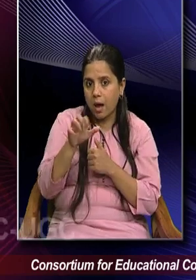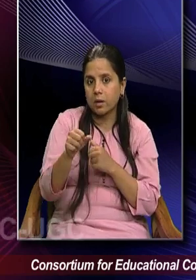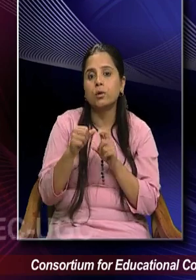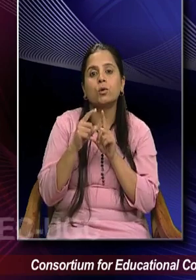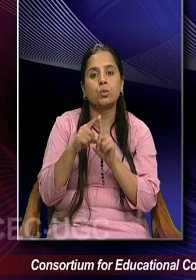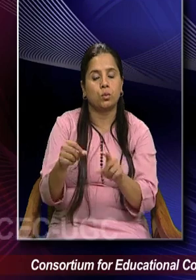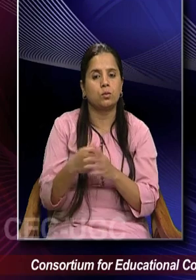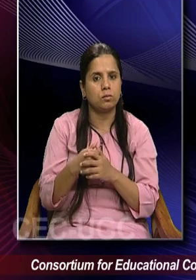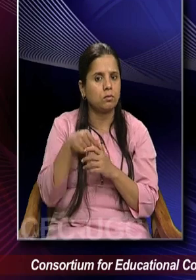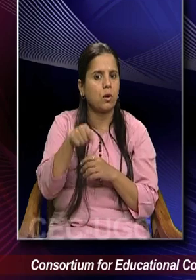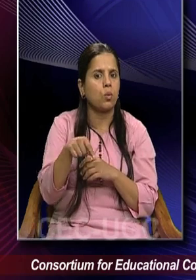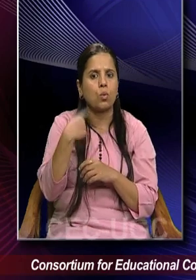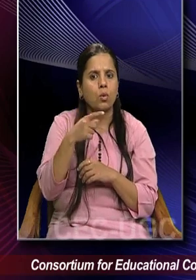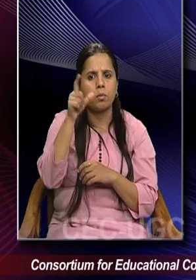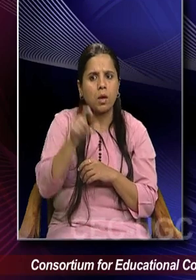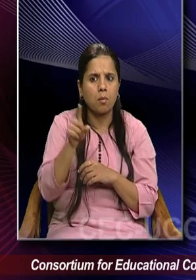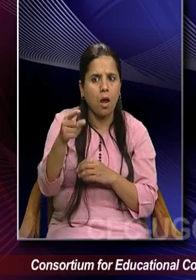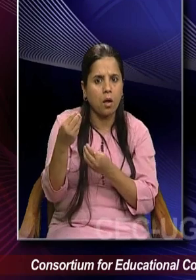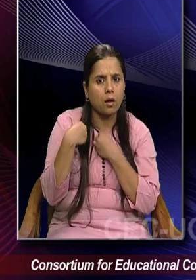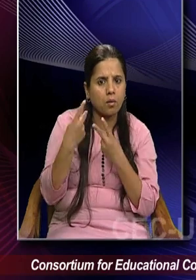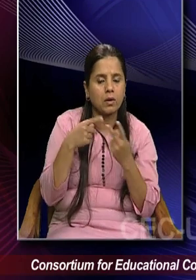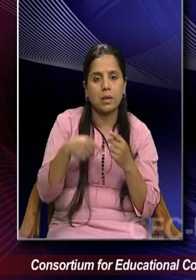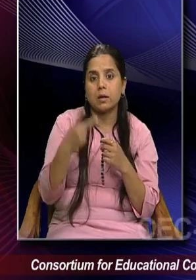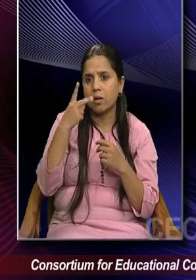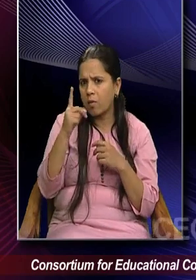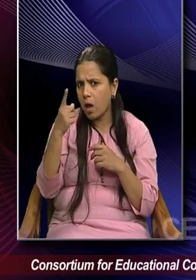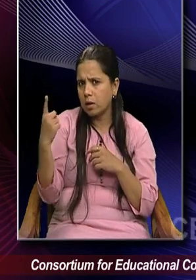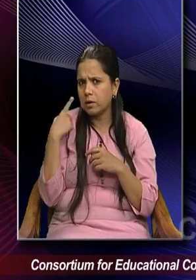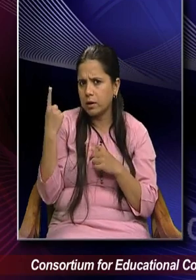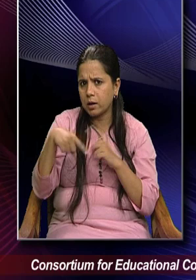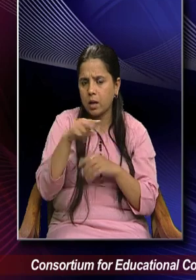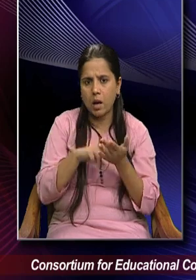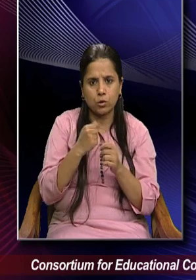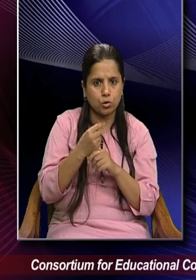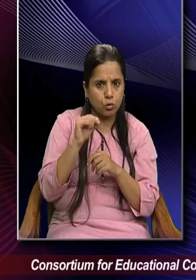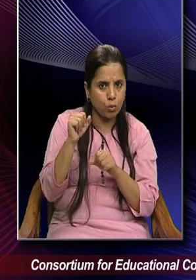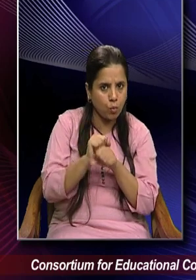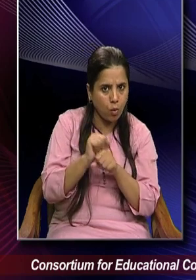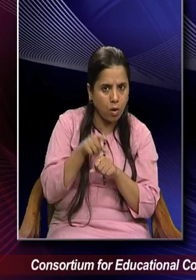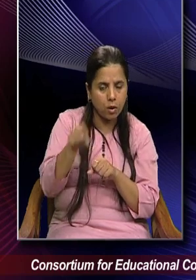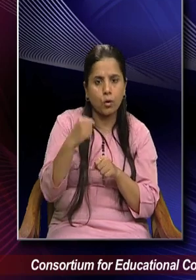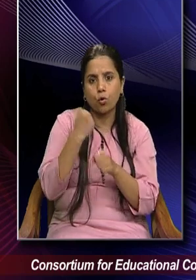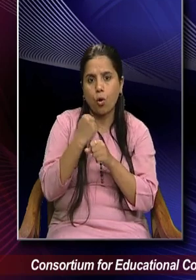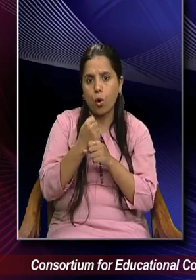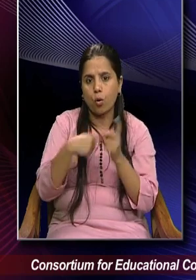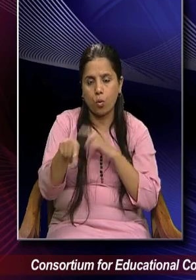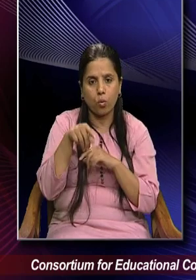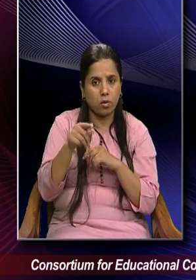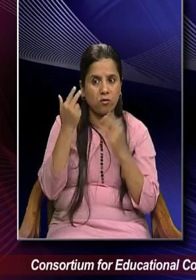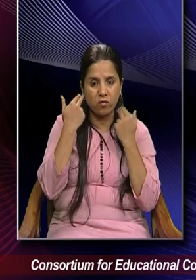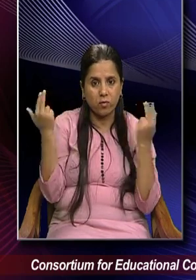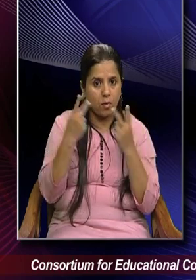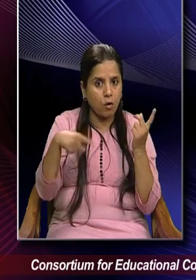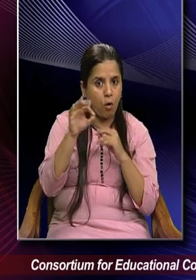And what are the gatekeepers? Identify key community leaders, NGO workers, and government legends or